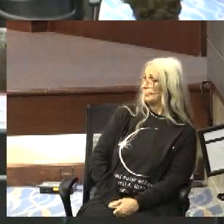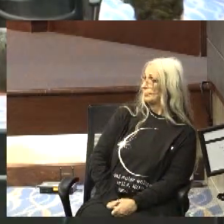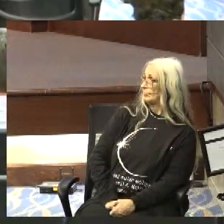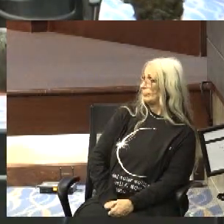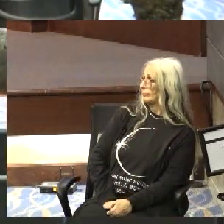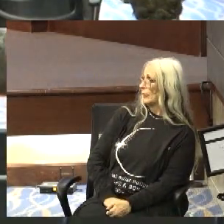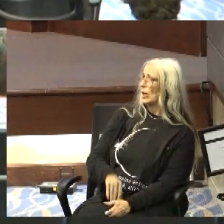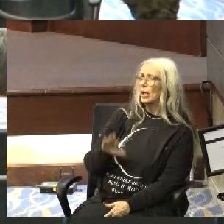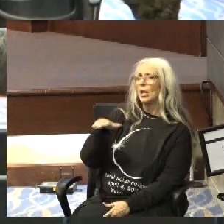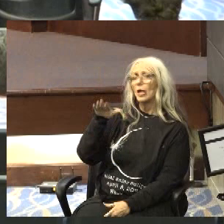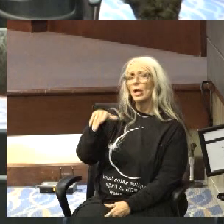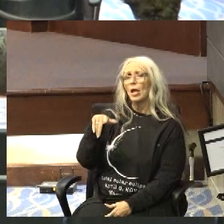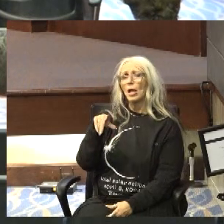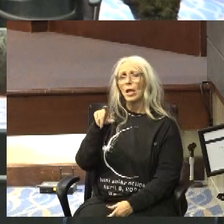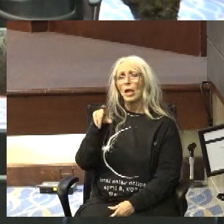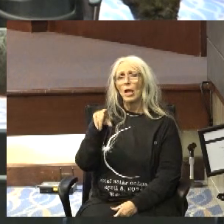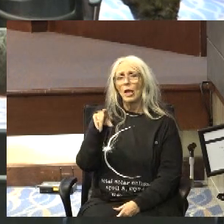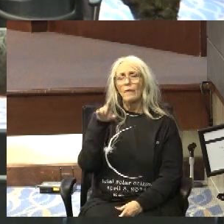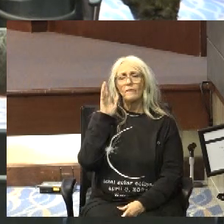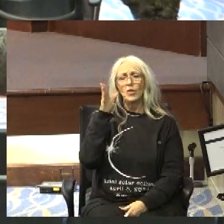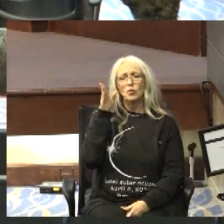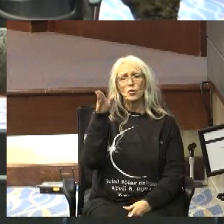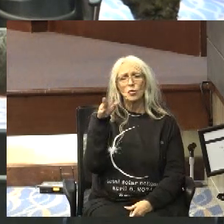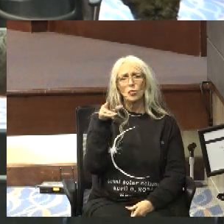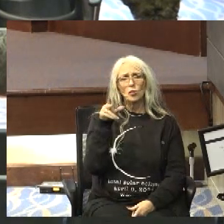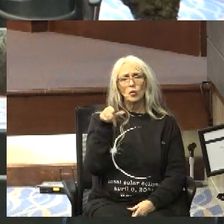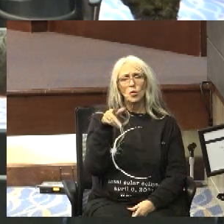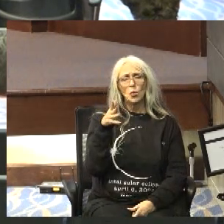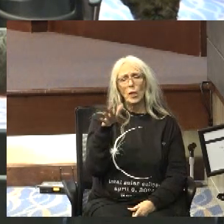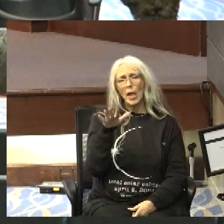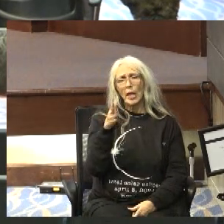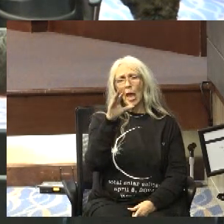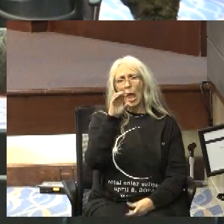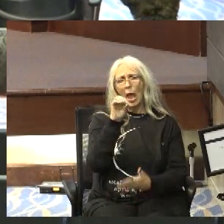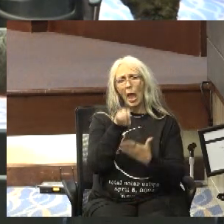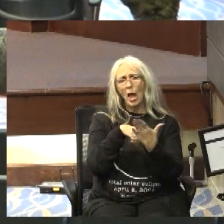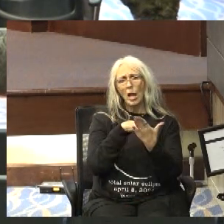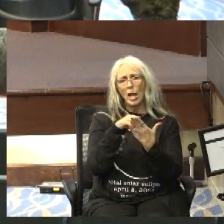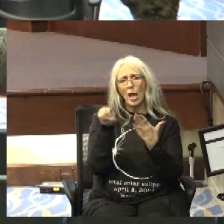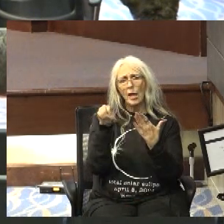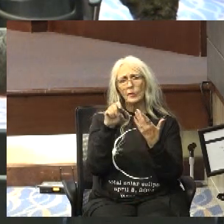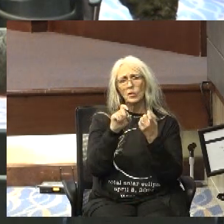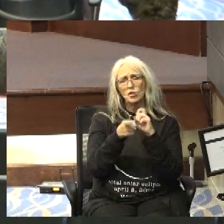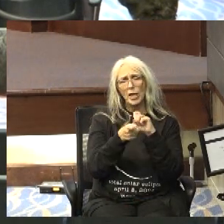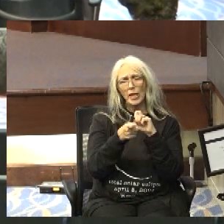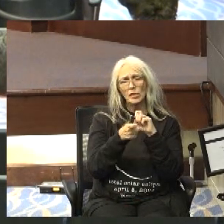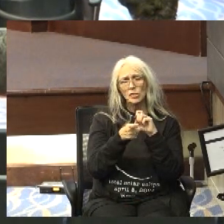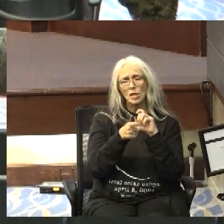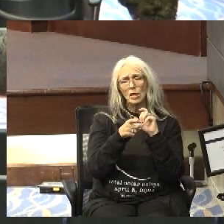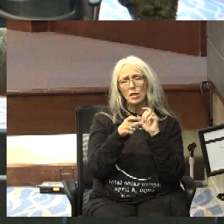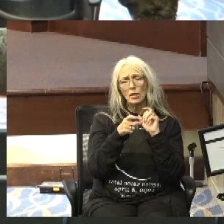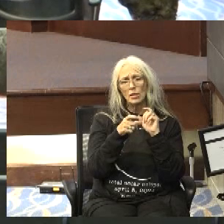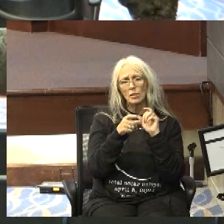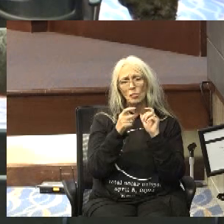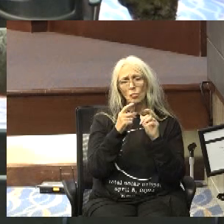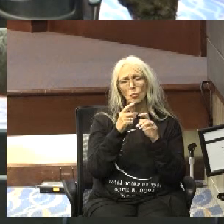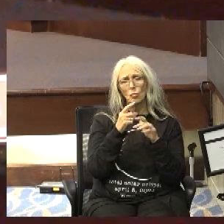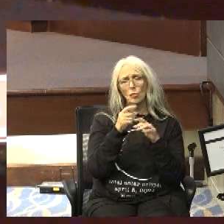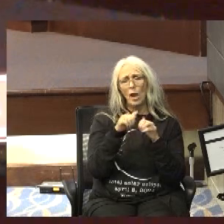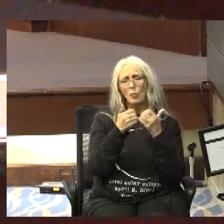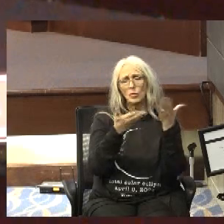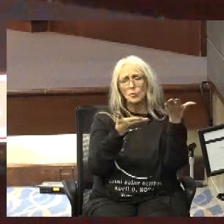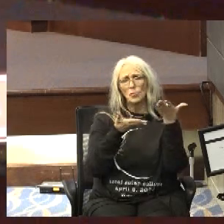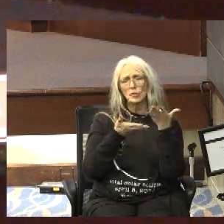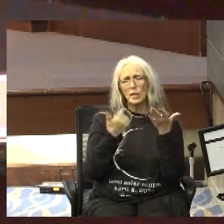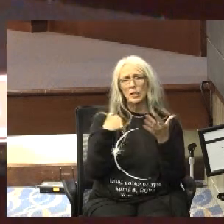Paul, can I ask, still a feature of this, you've kind of outlined what would be the modification since this last was presented to us, but